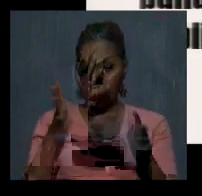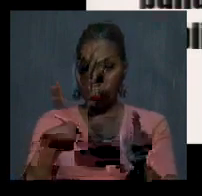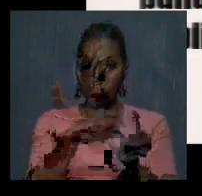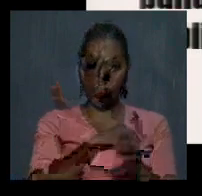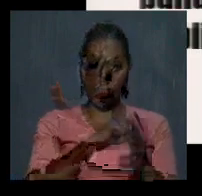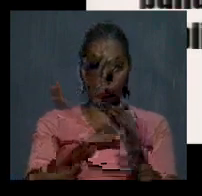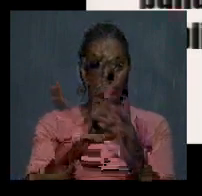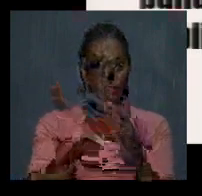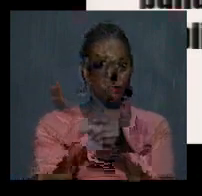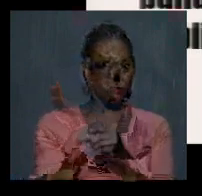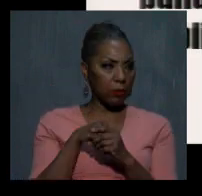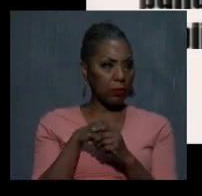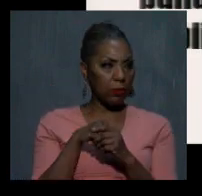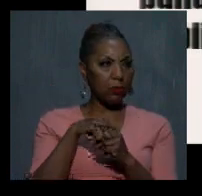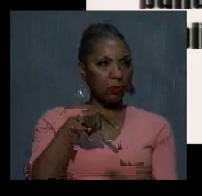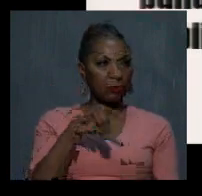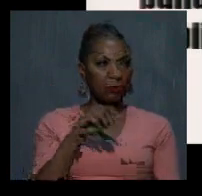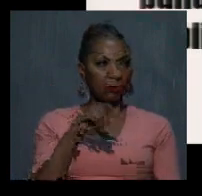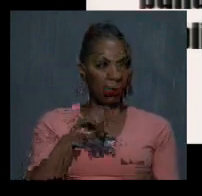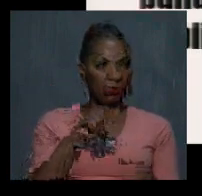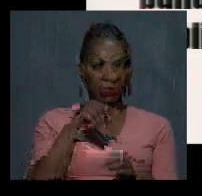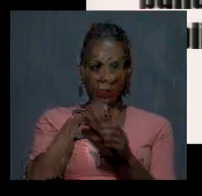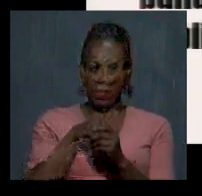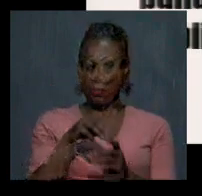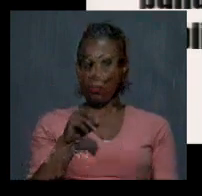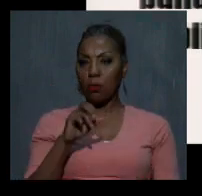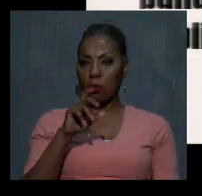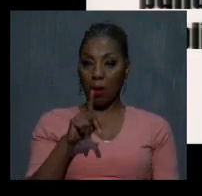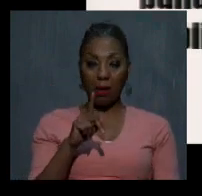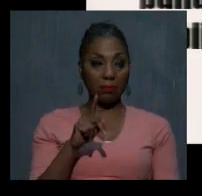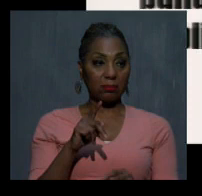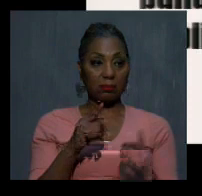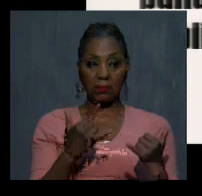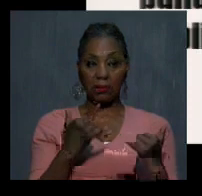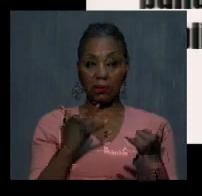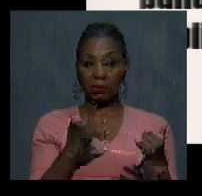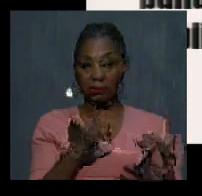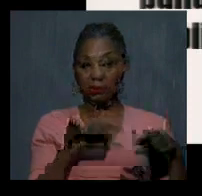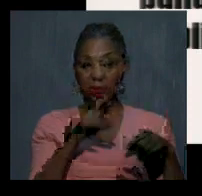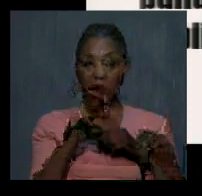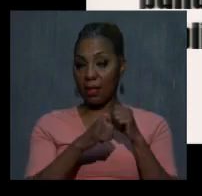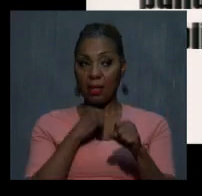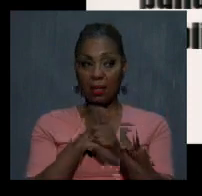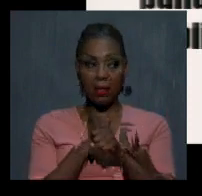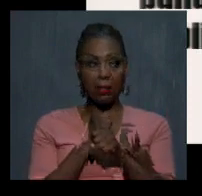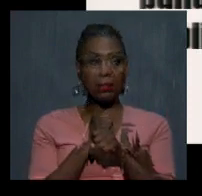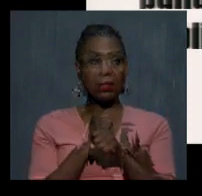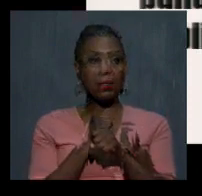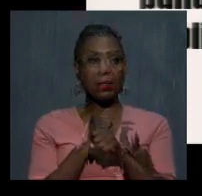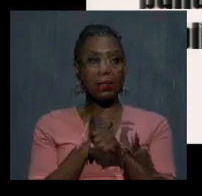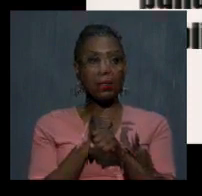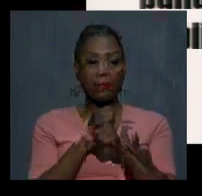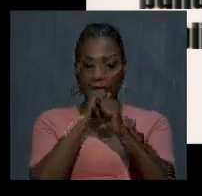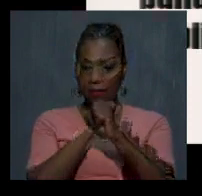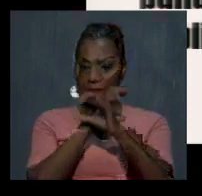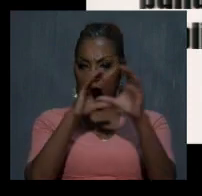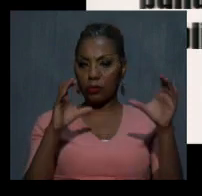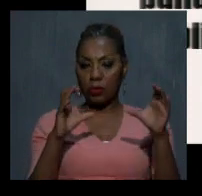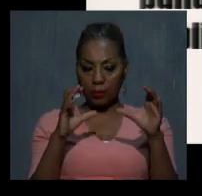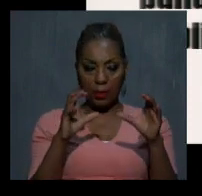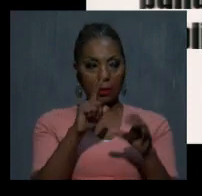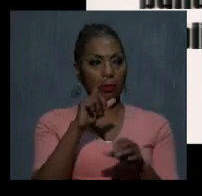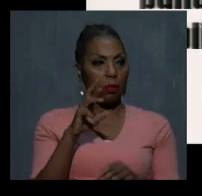initiated in the Rockets this year. Design